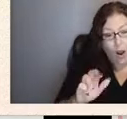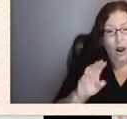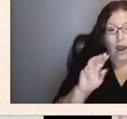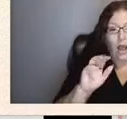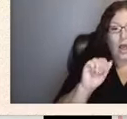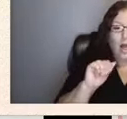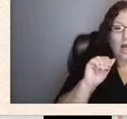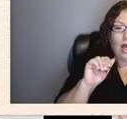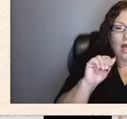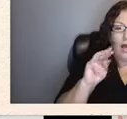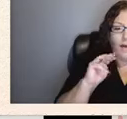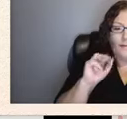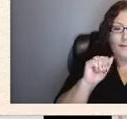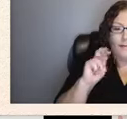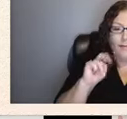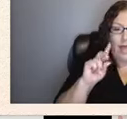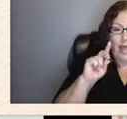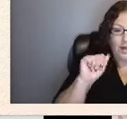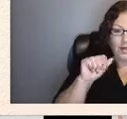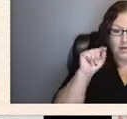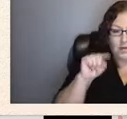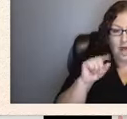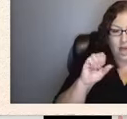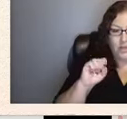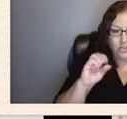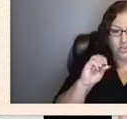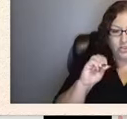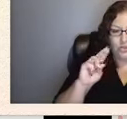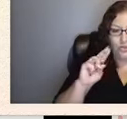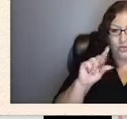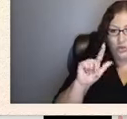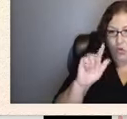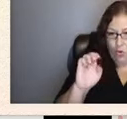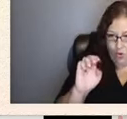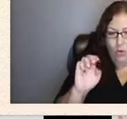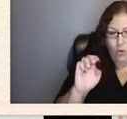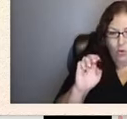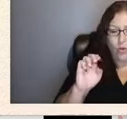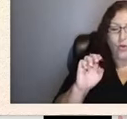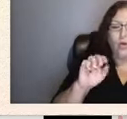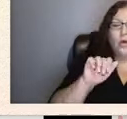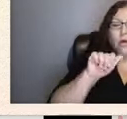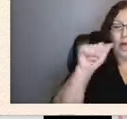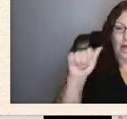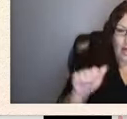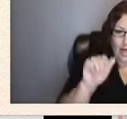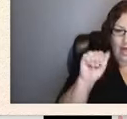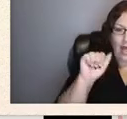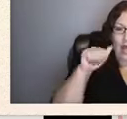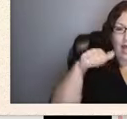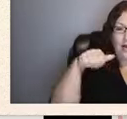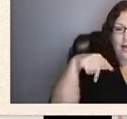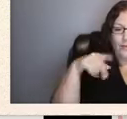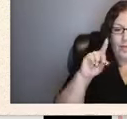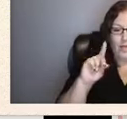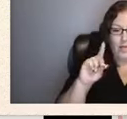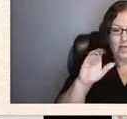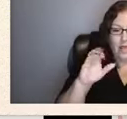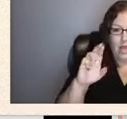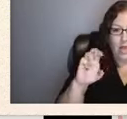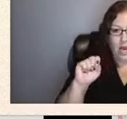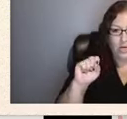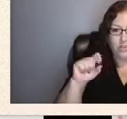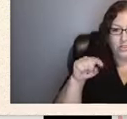at apdcares.org, which is Amanda, AMANDA dot